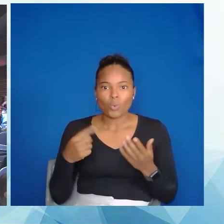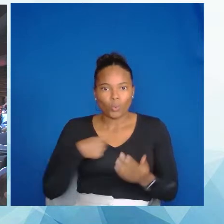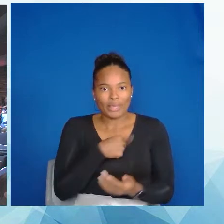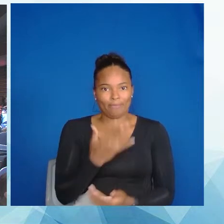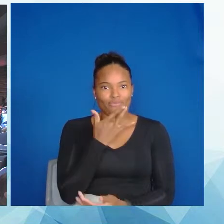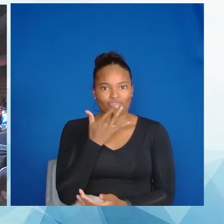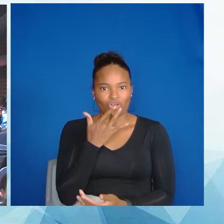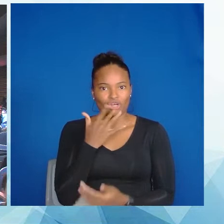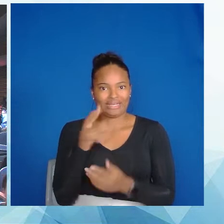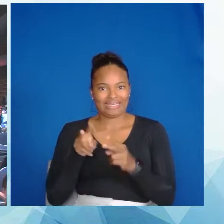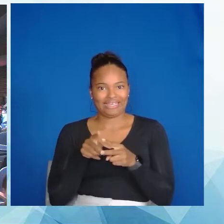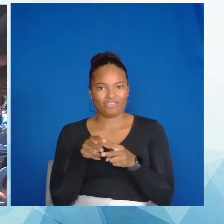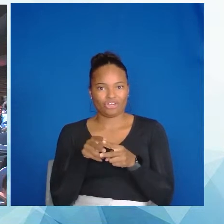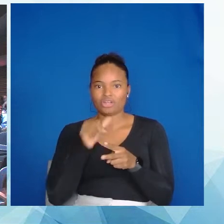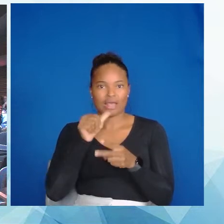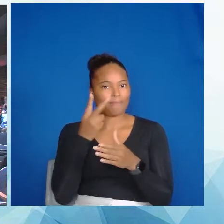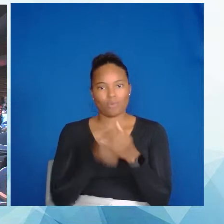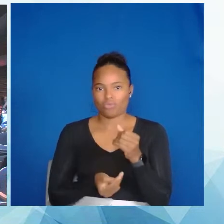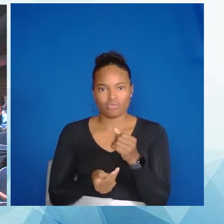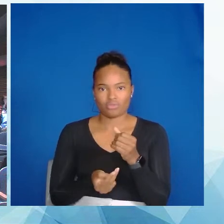modalities.